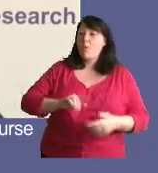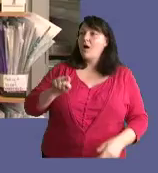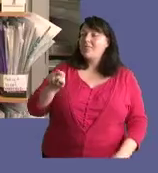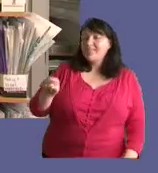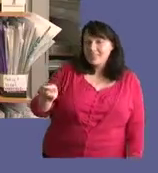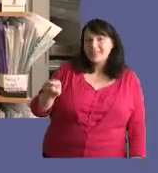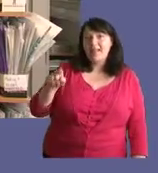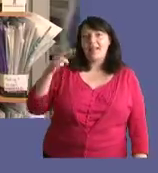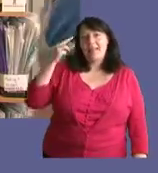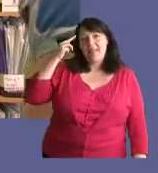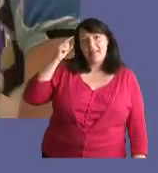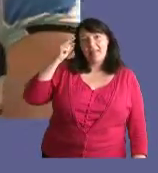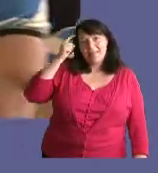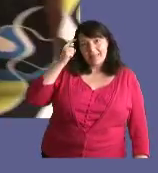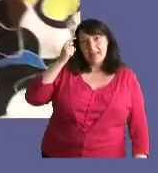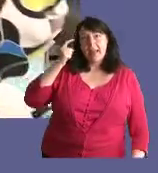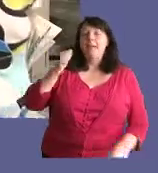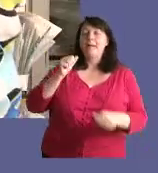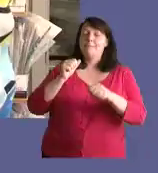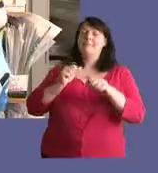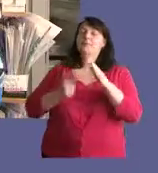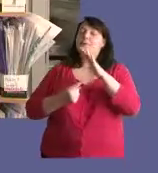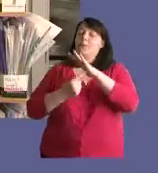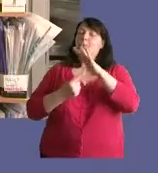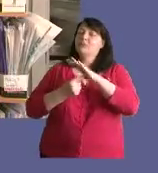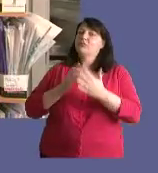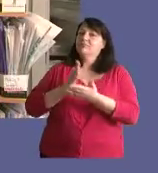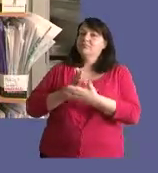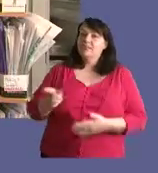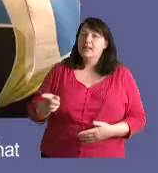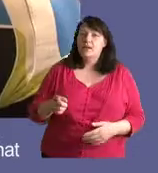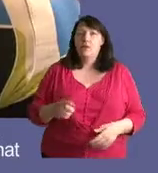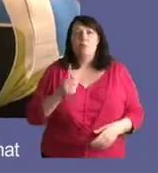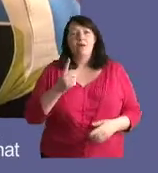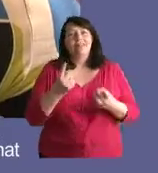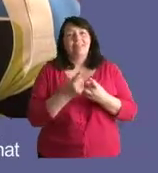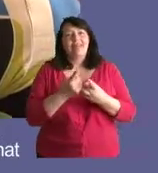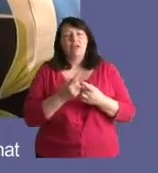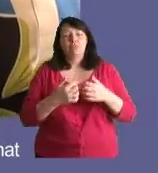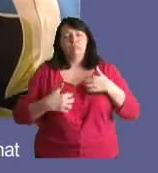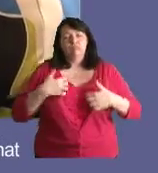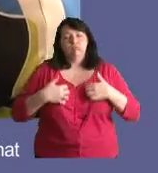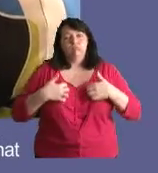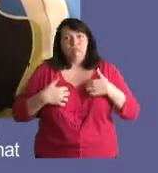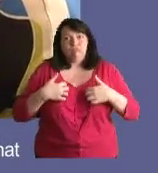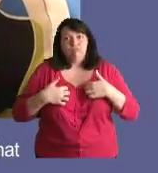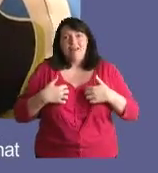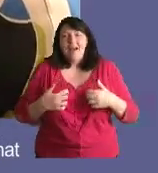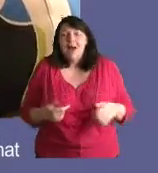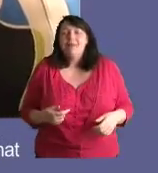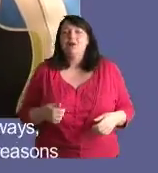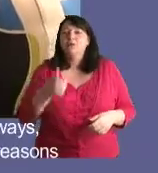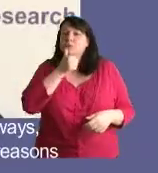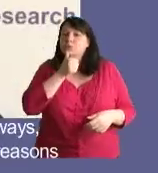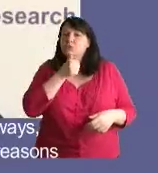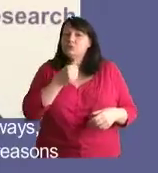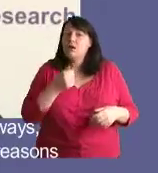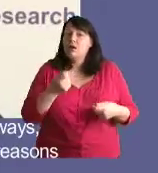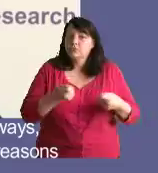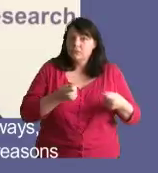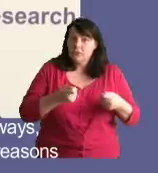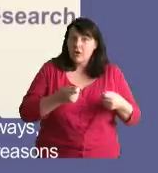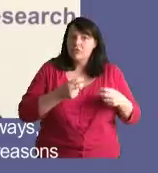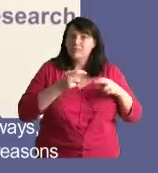discourse is what they think matters. And of course, one of the things that's so exciting about user-controlled research is